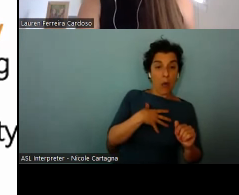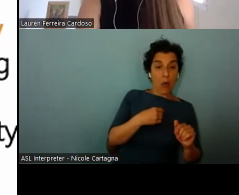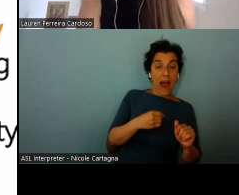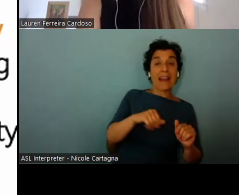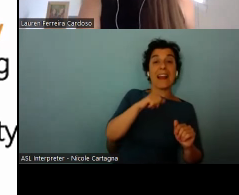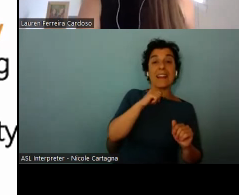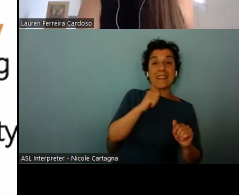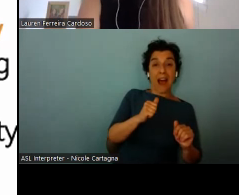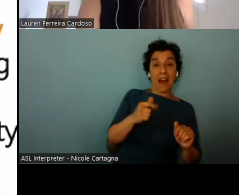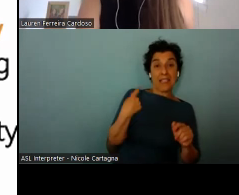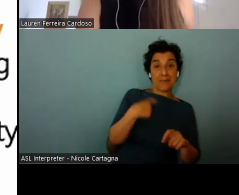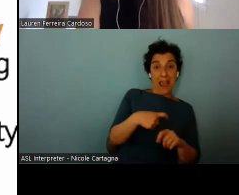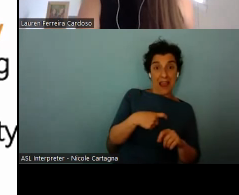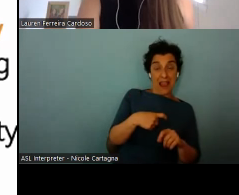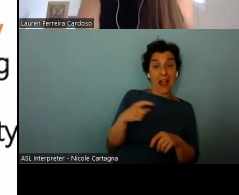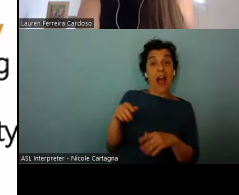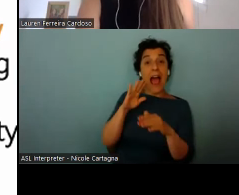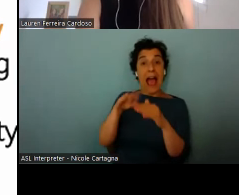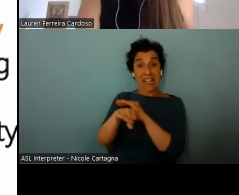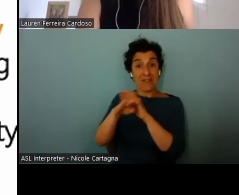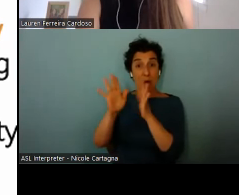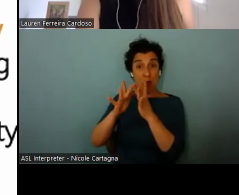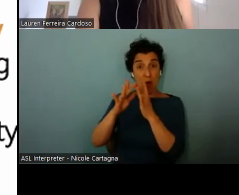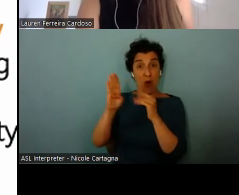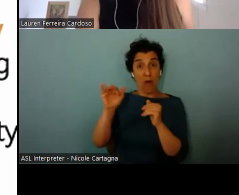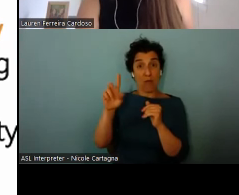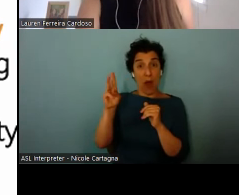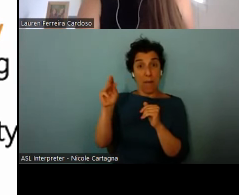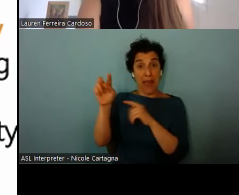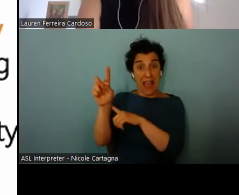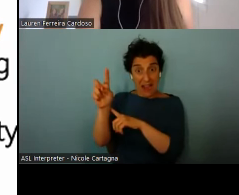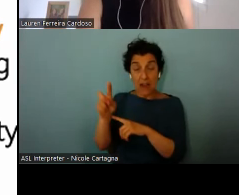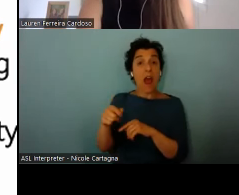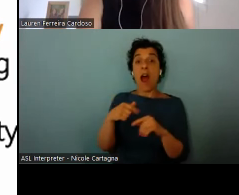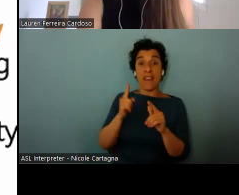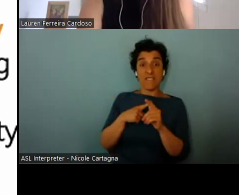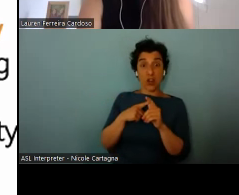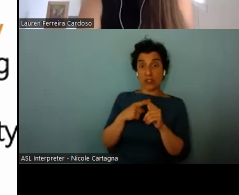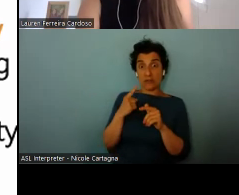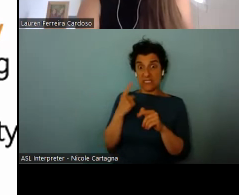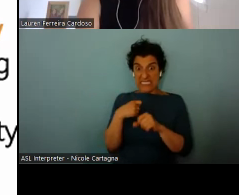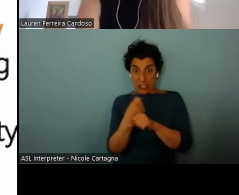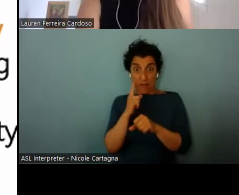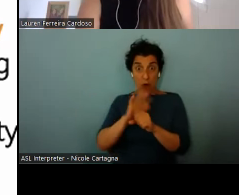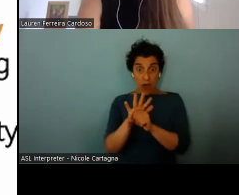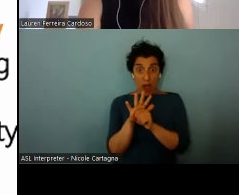of the pandemic, access to broadband meant access to school, it meant access to healthcare, it meant access to so many things,